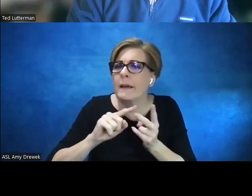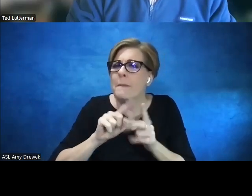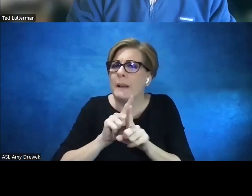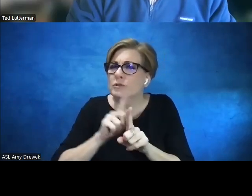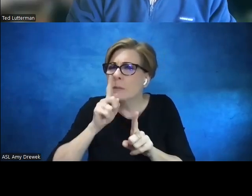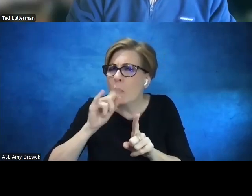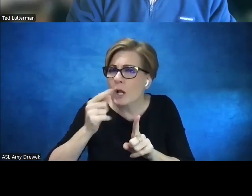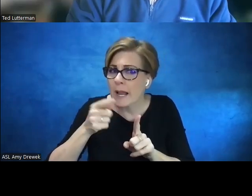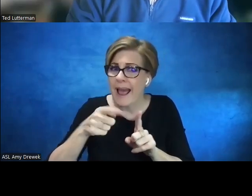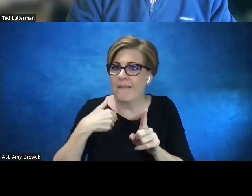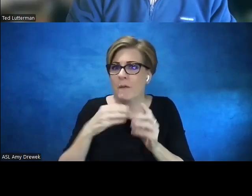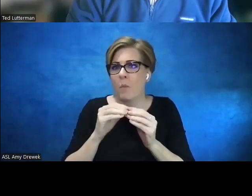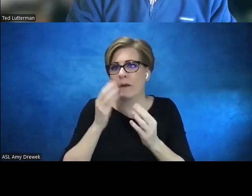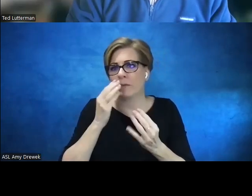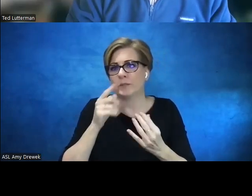slide,